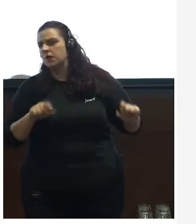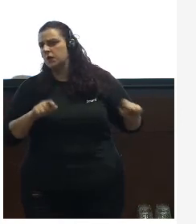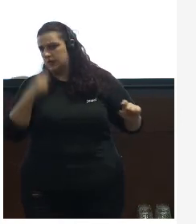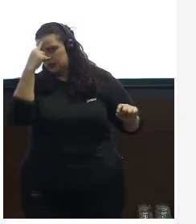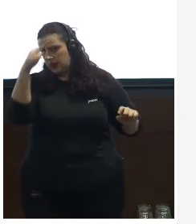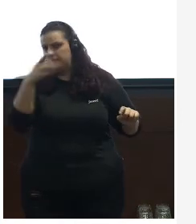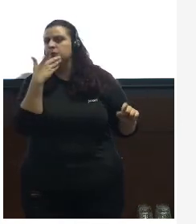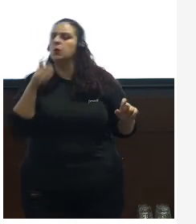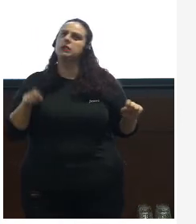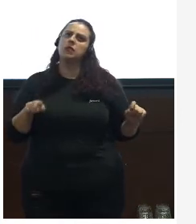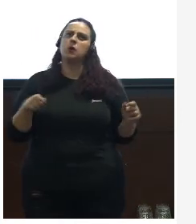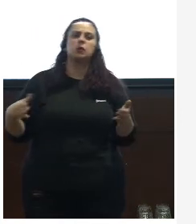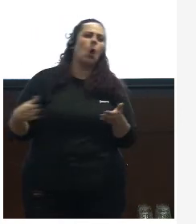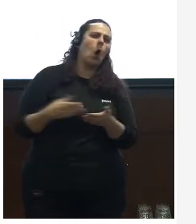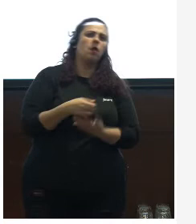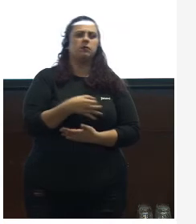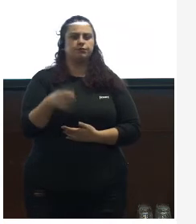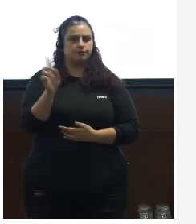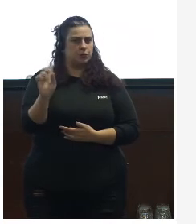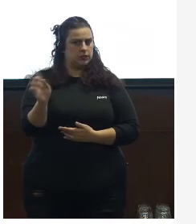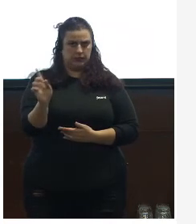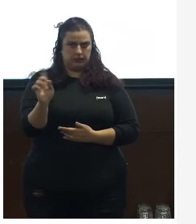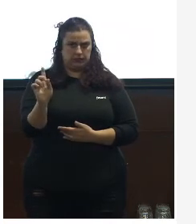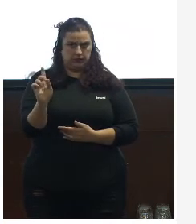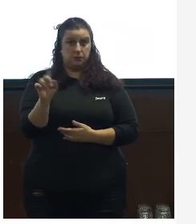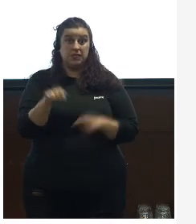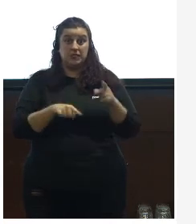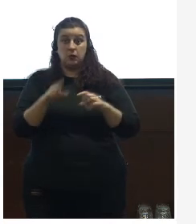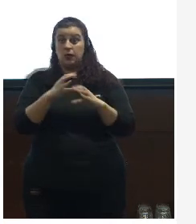That means that people can call, but maybe it means that they don't fit in the vehicle.